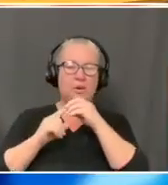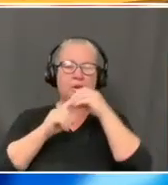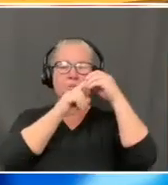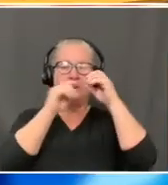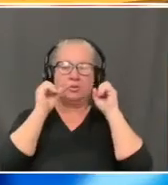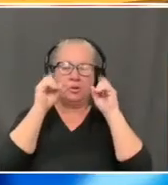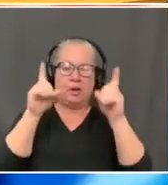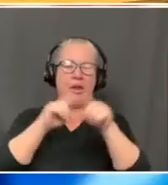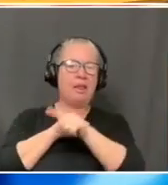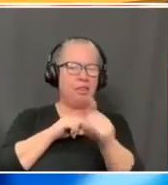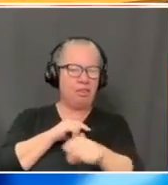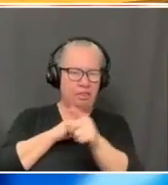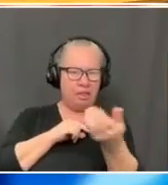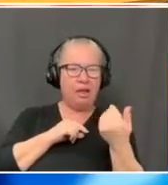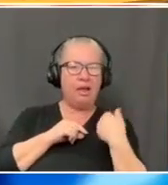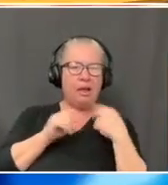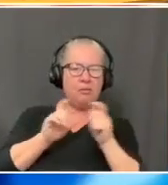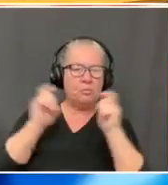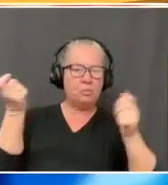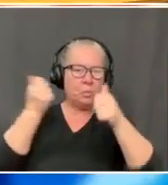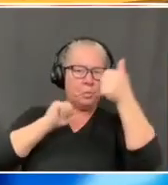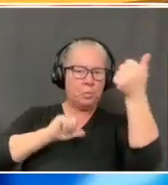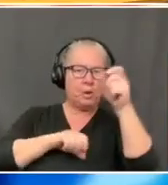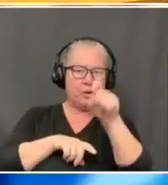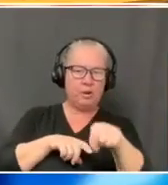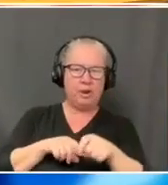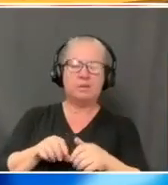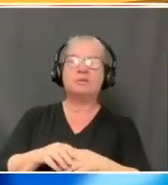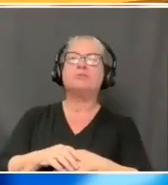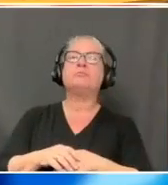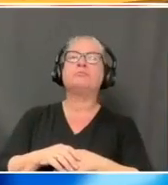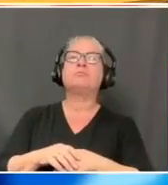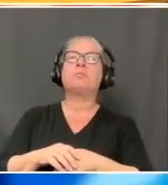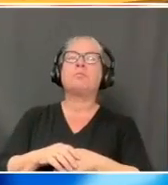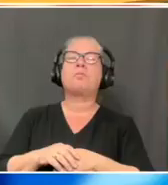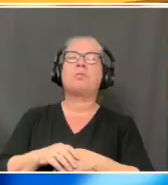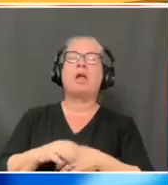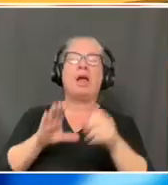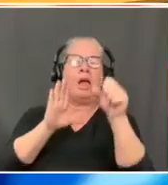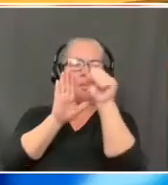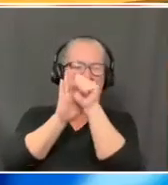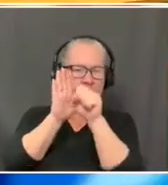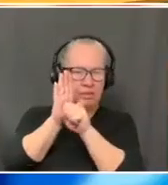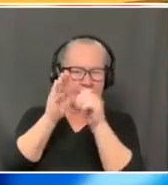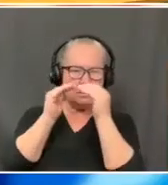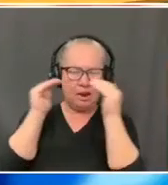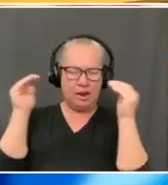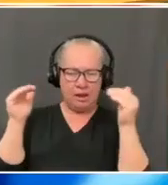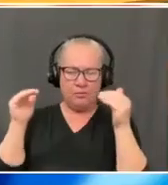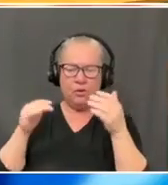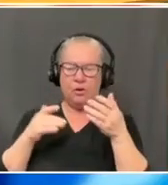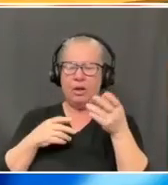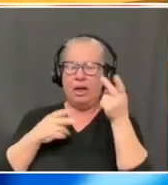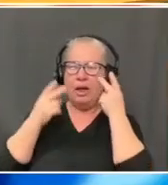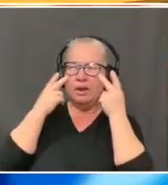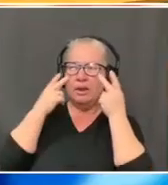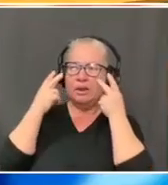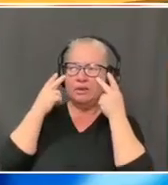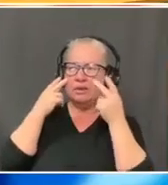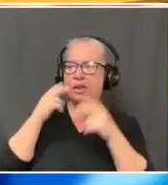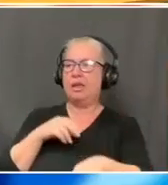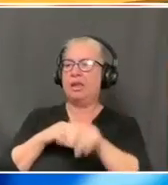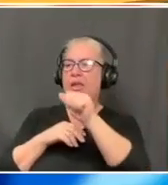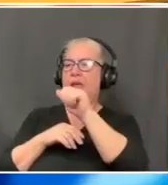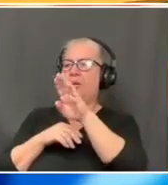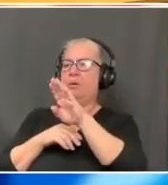needs. And one of the things that we know is at the state level, the factors that are included in the AB 602 allocation do